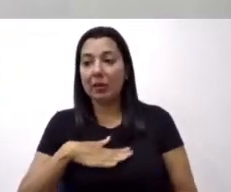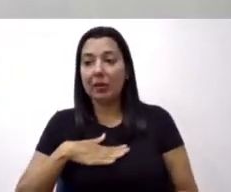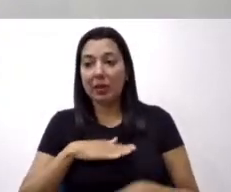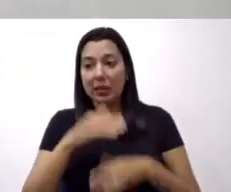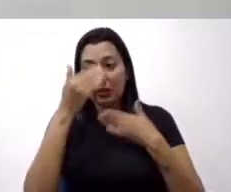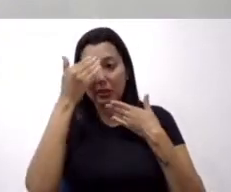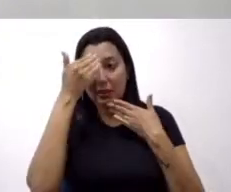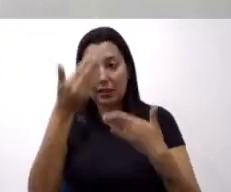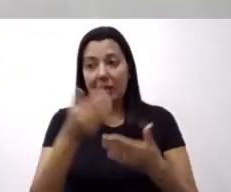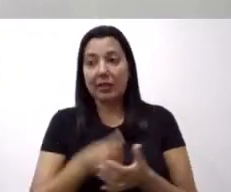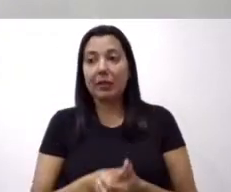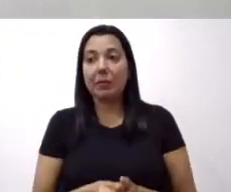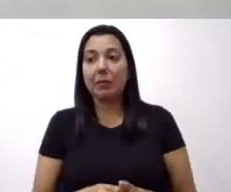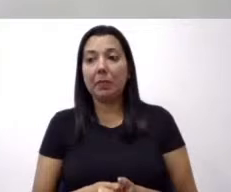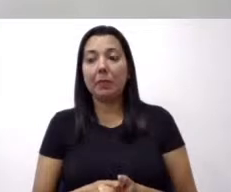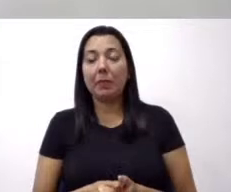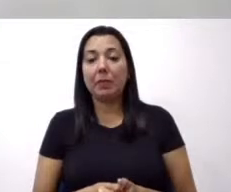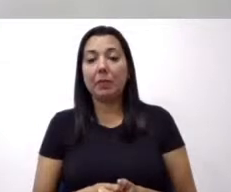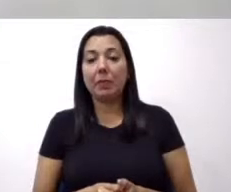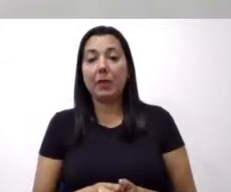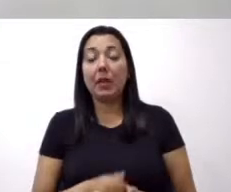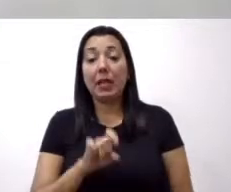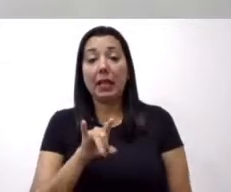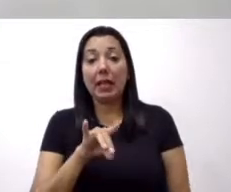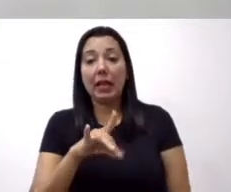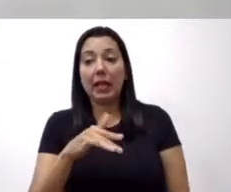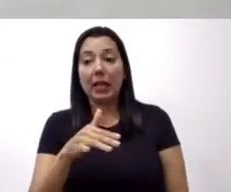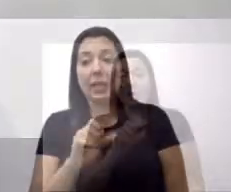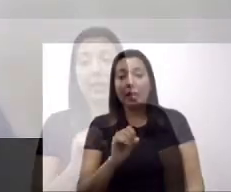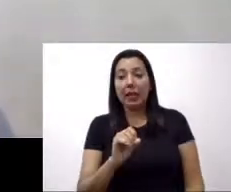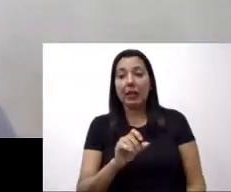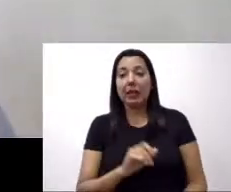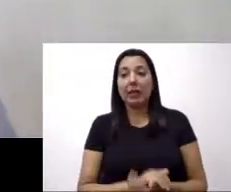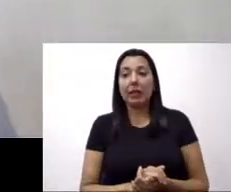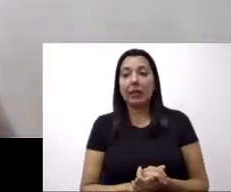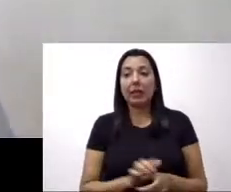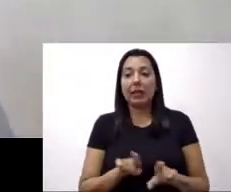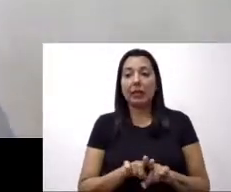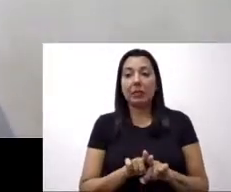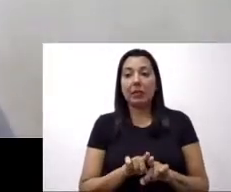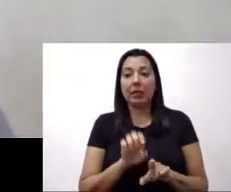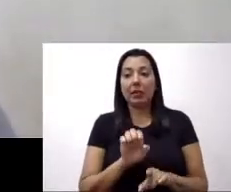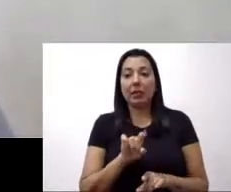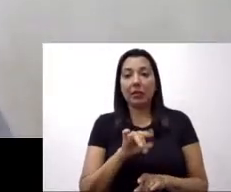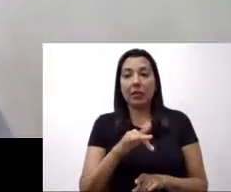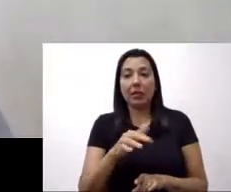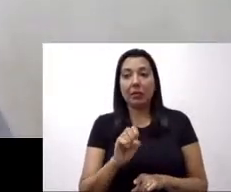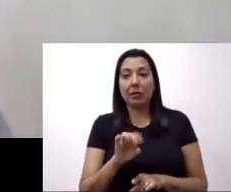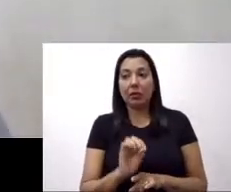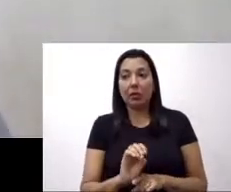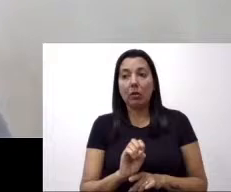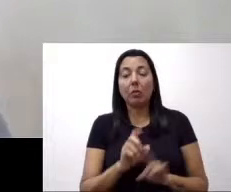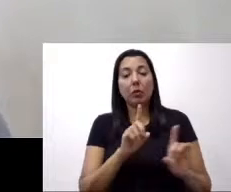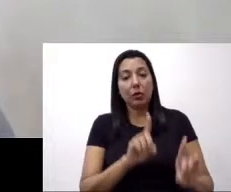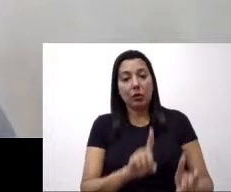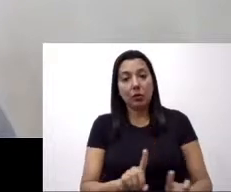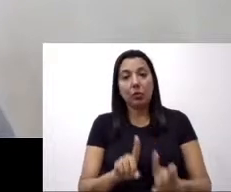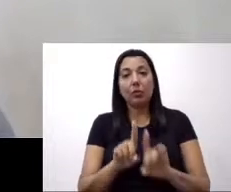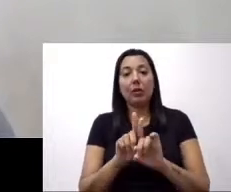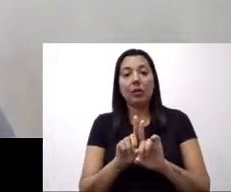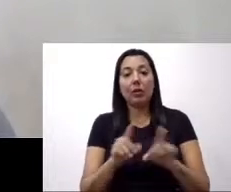Gwenaëlle, Perrier, and Philippe Zittoun for joining us today.